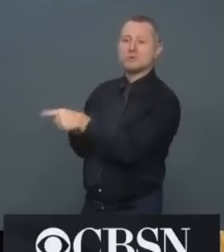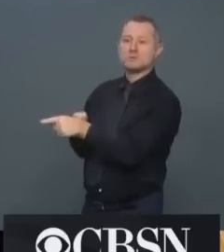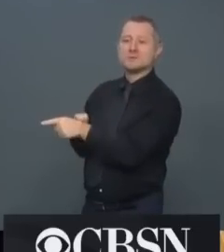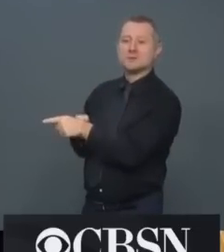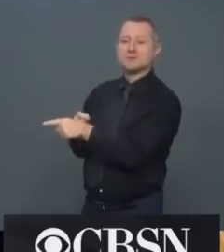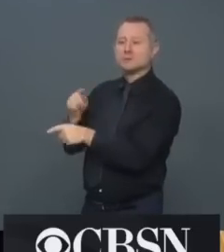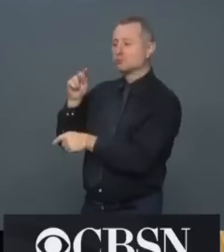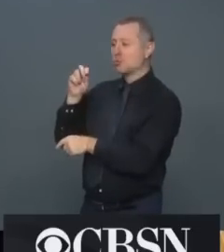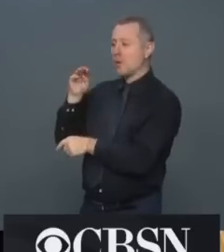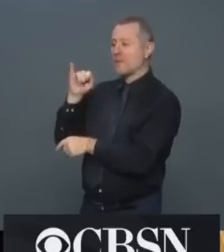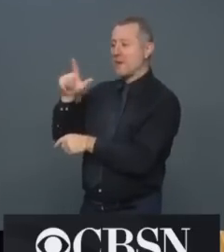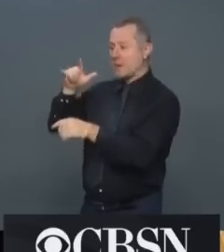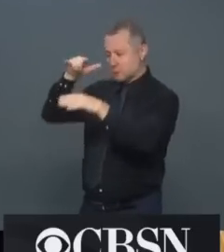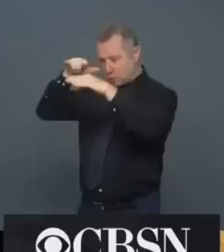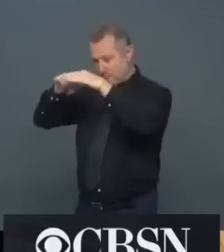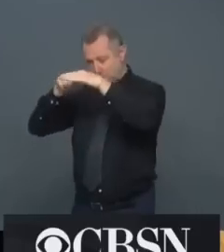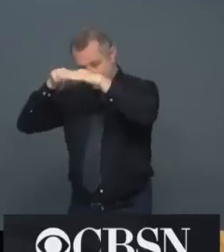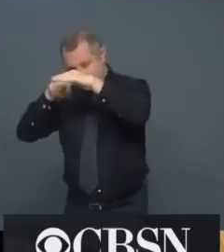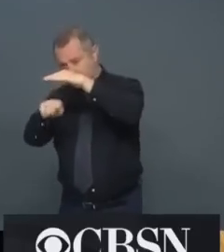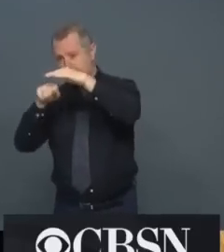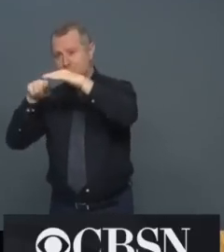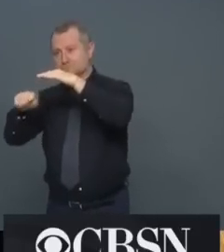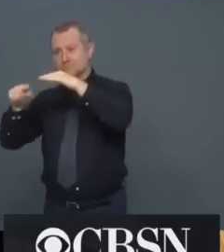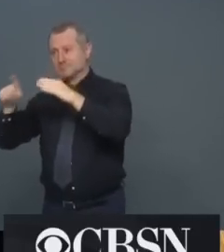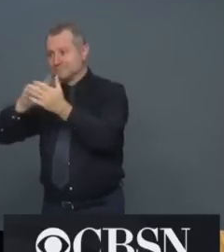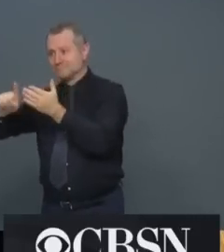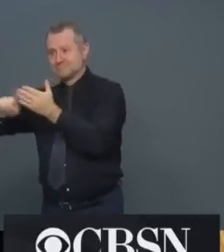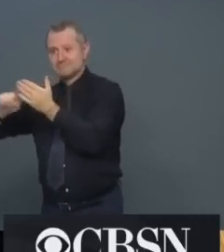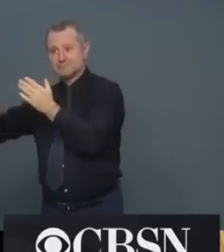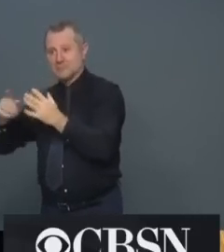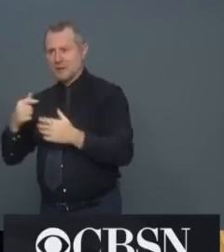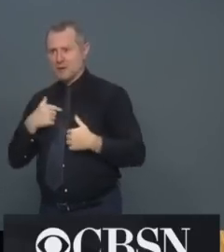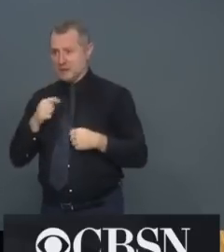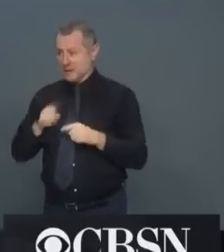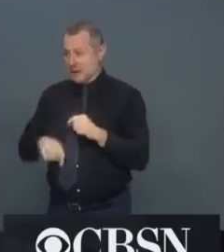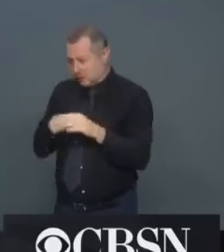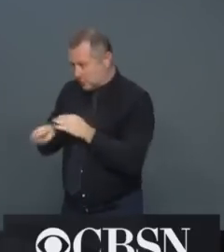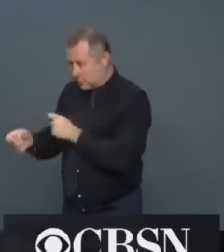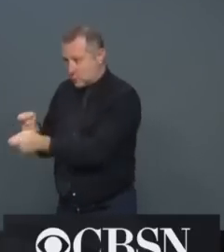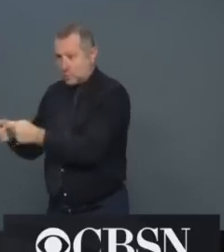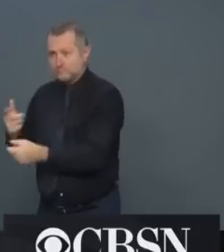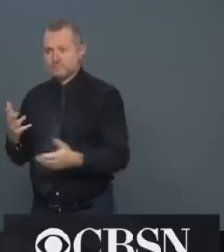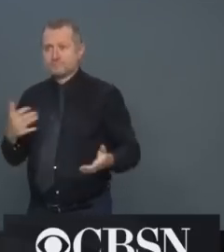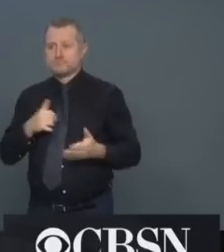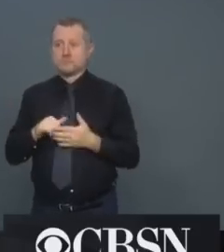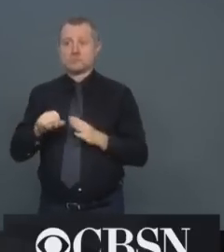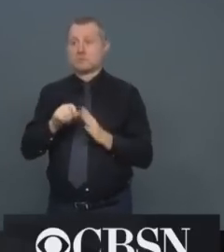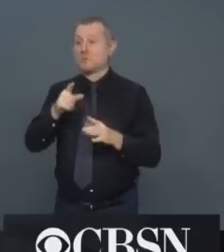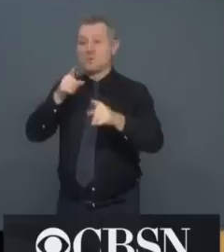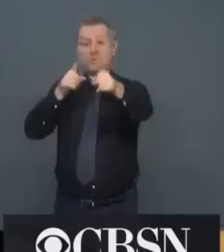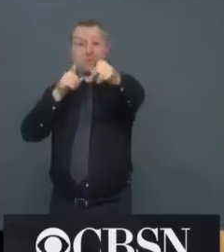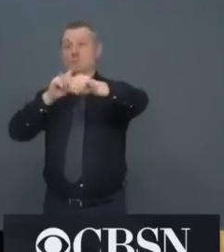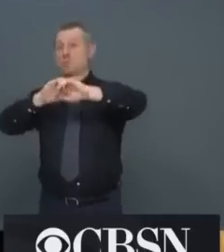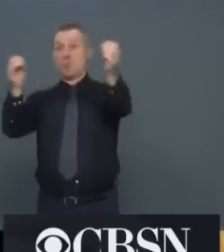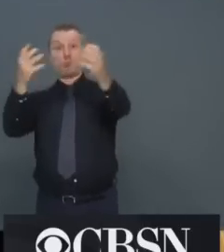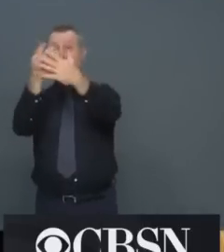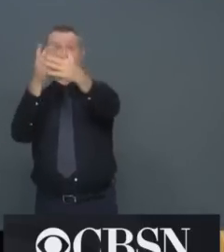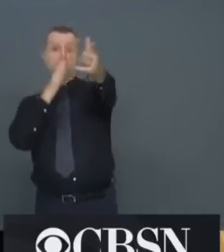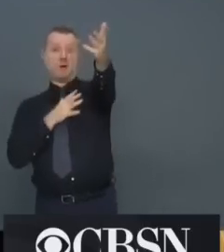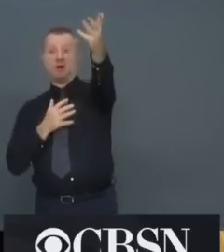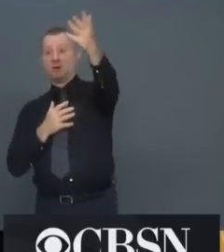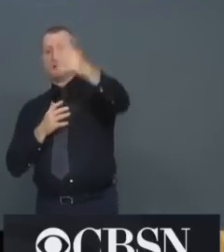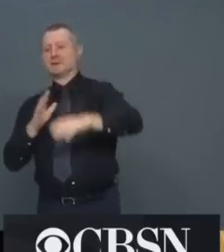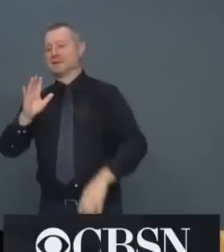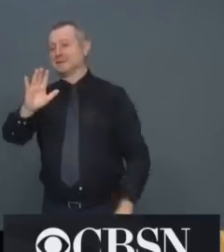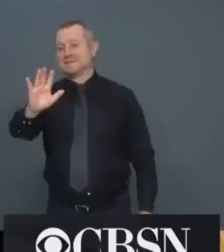Patrol. Once they exit that, we don't have any ability to do anything. There's So no screen whatsoever. No, the CDC has made